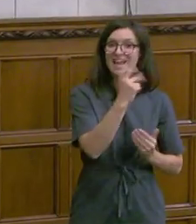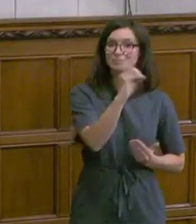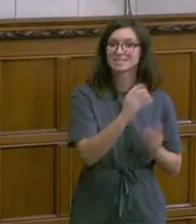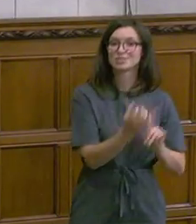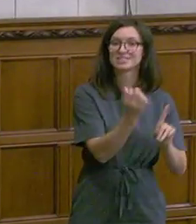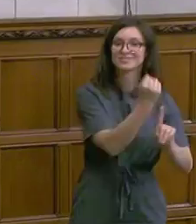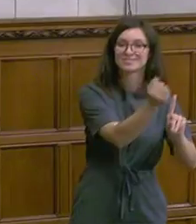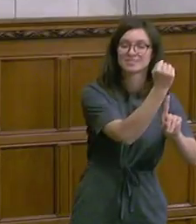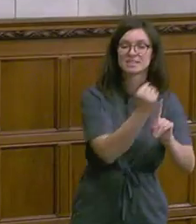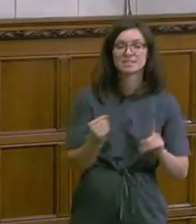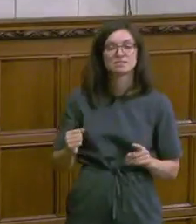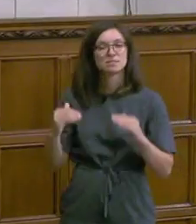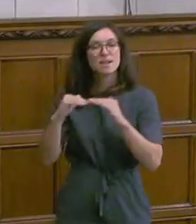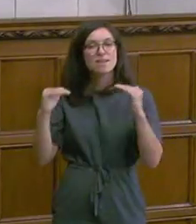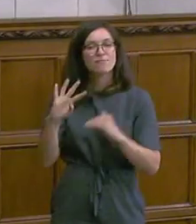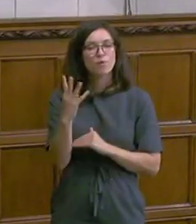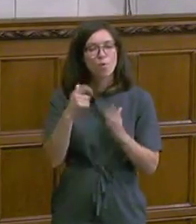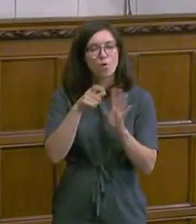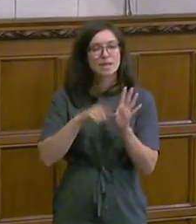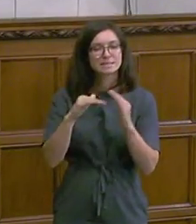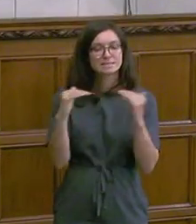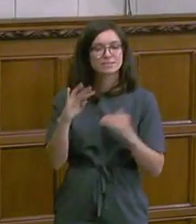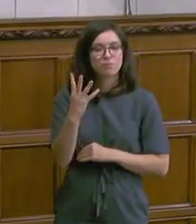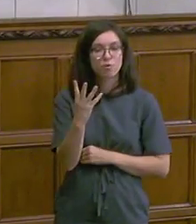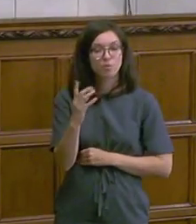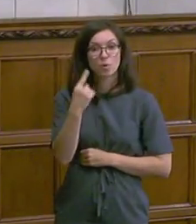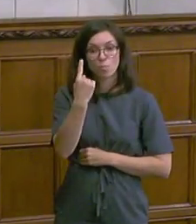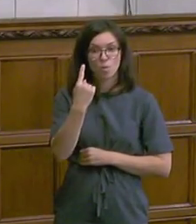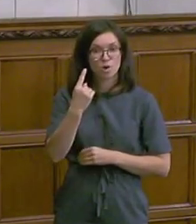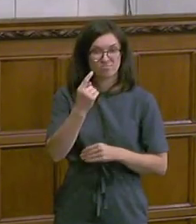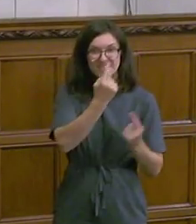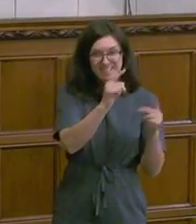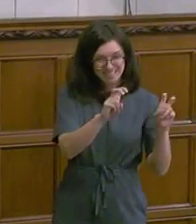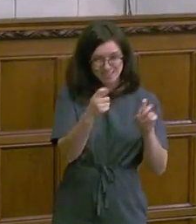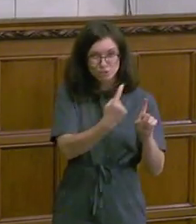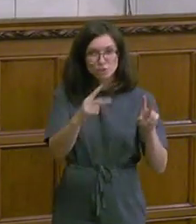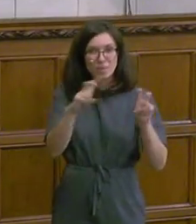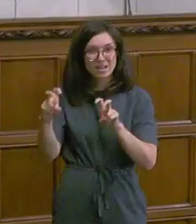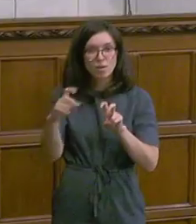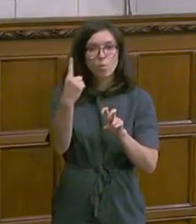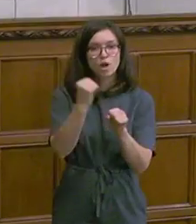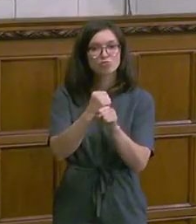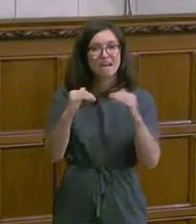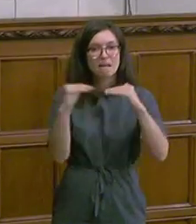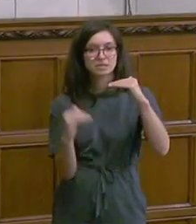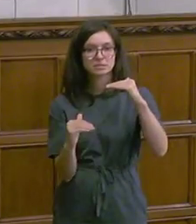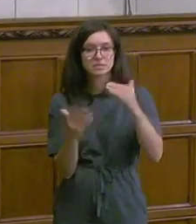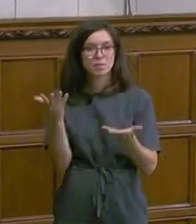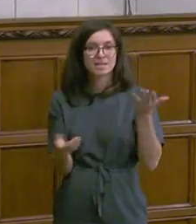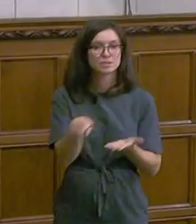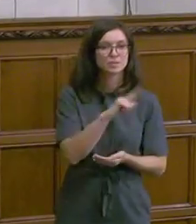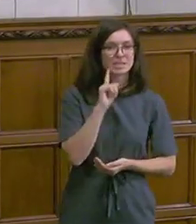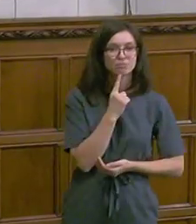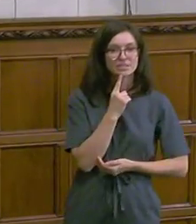children achieve, on average, a whole grade less in each GCSE subject than other children. In recent years, this attainment gap